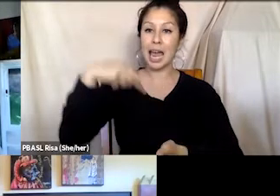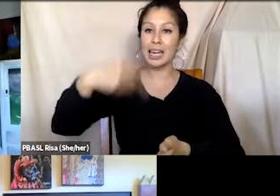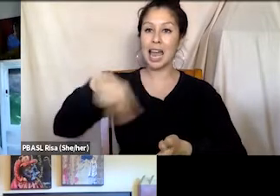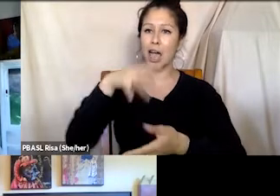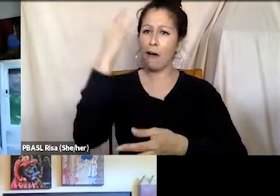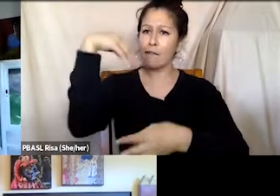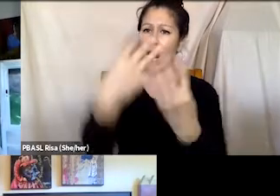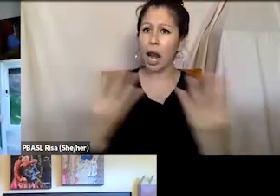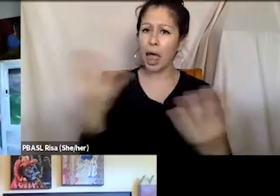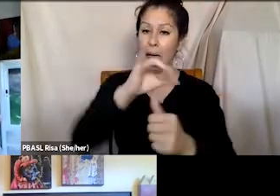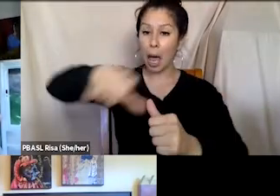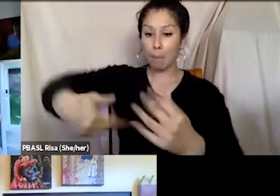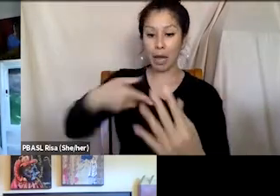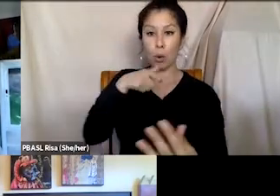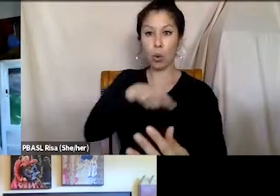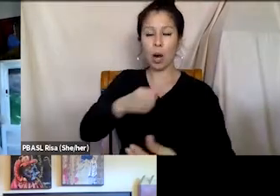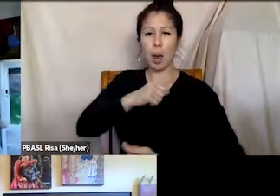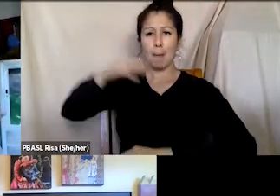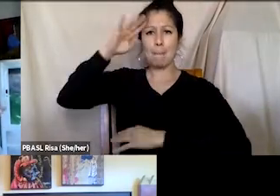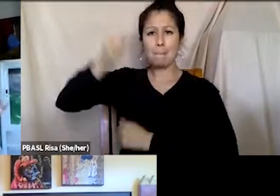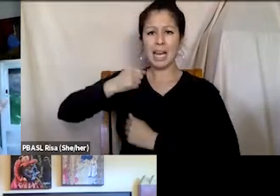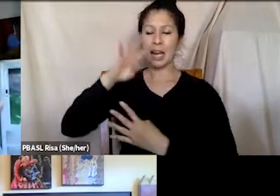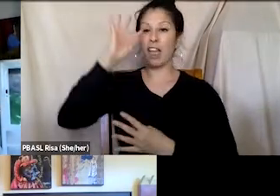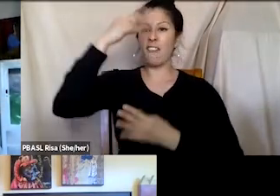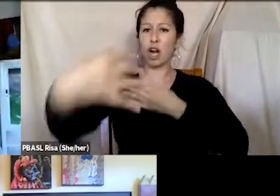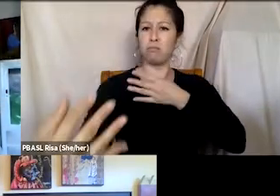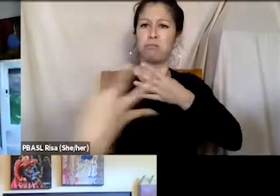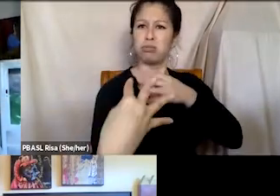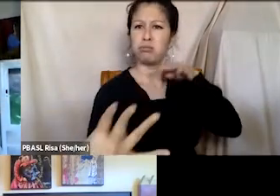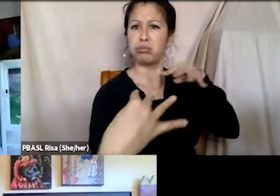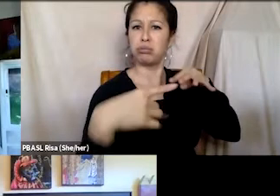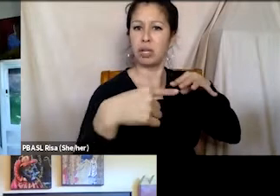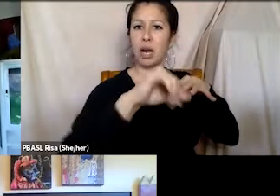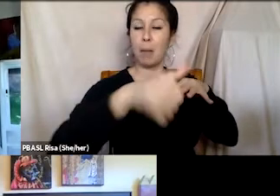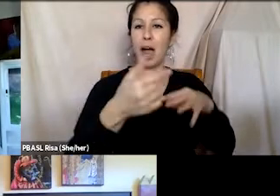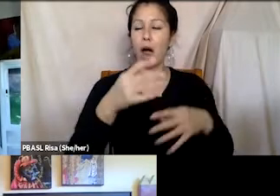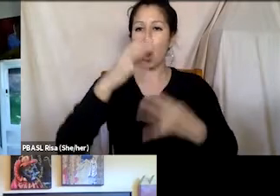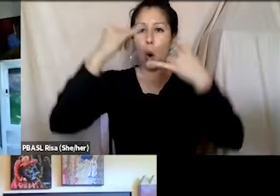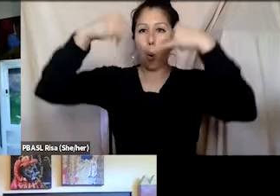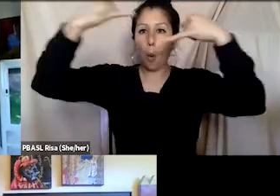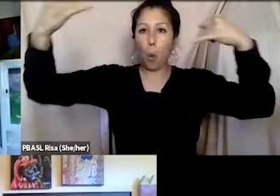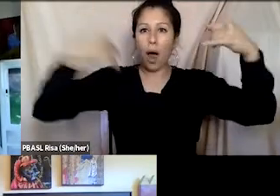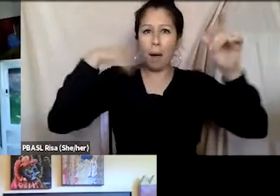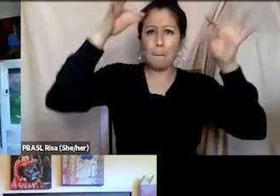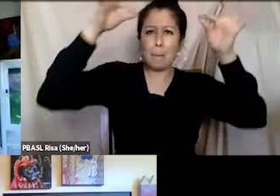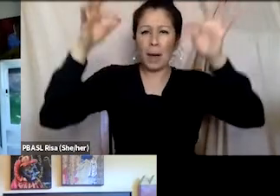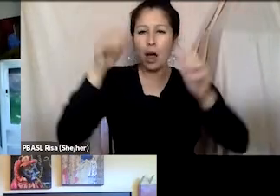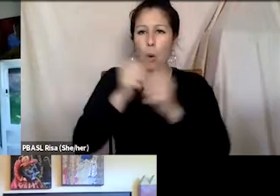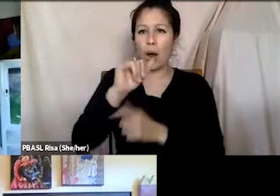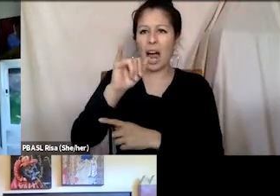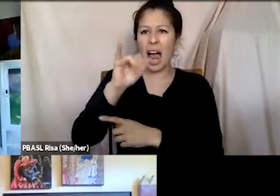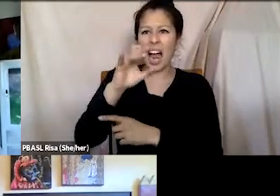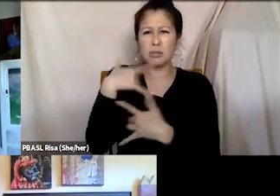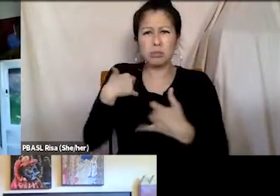dancing. And behind them were the military, or in the front of them were the military that stood behind barbed wire that was covered with icicles because it was so